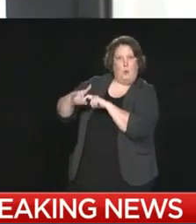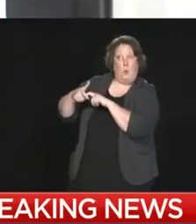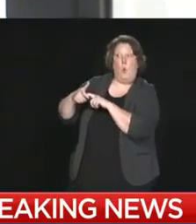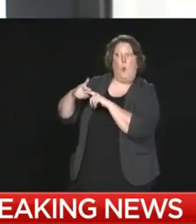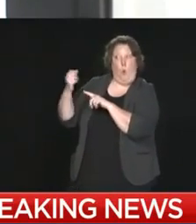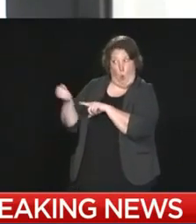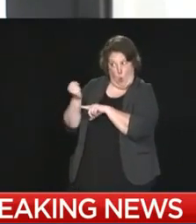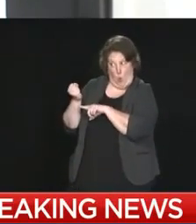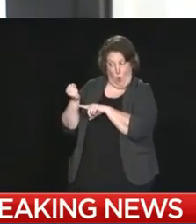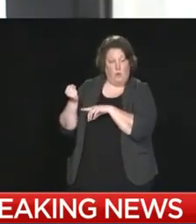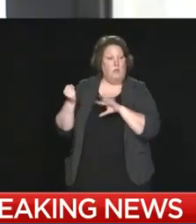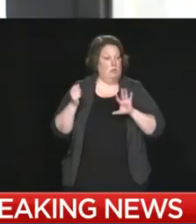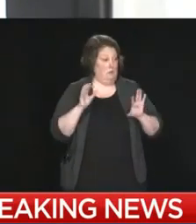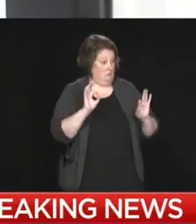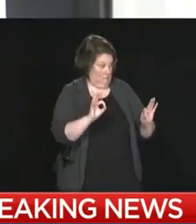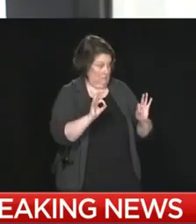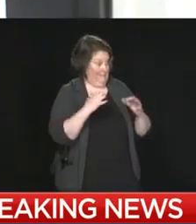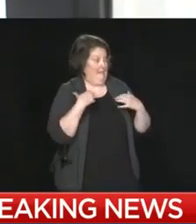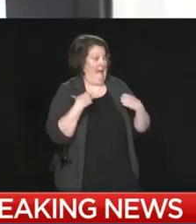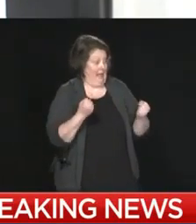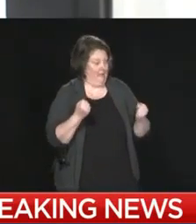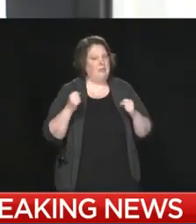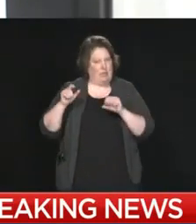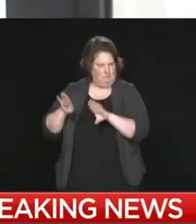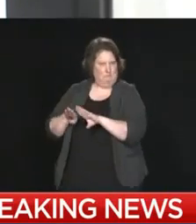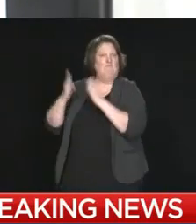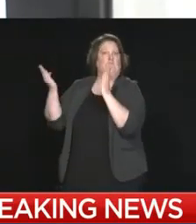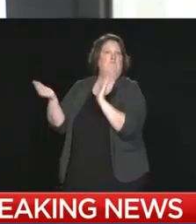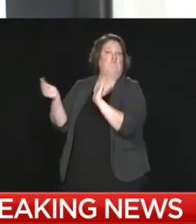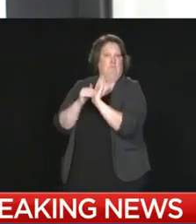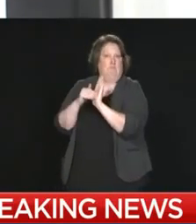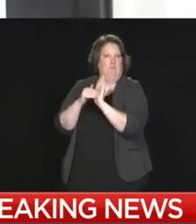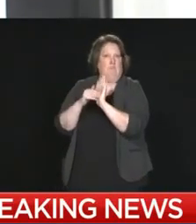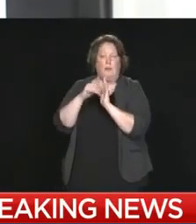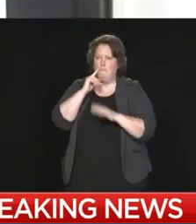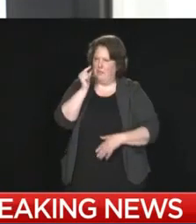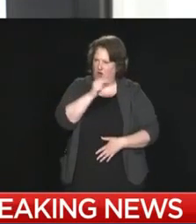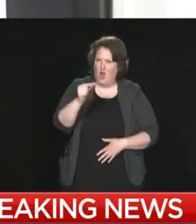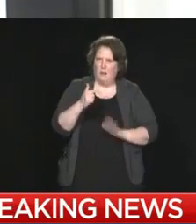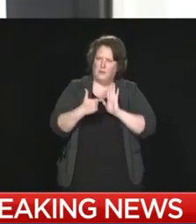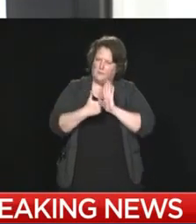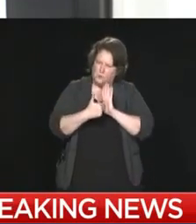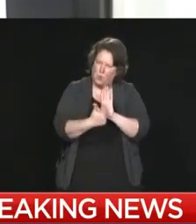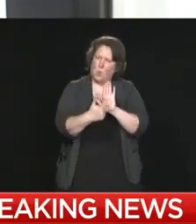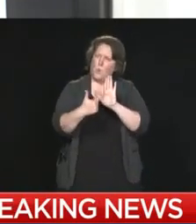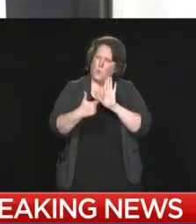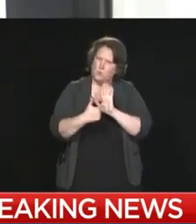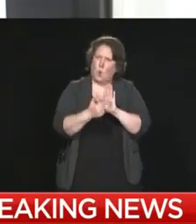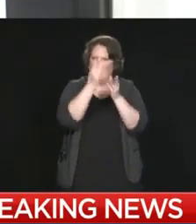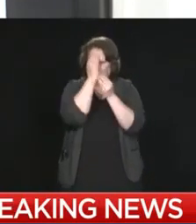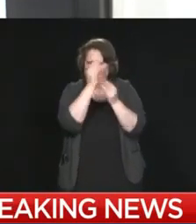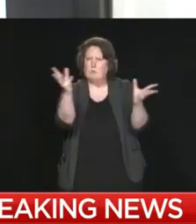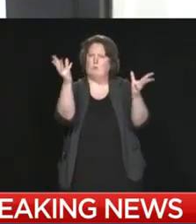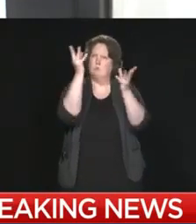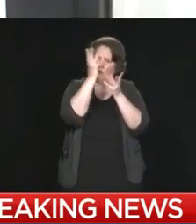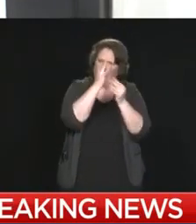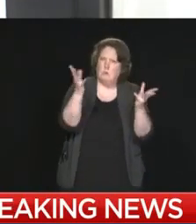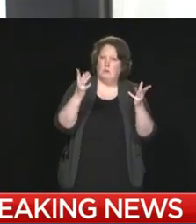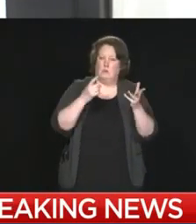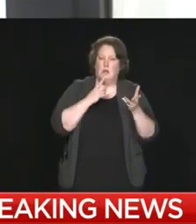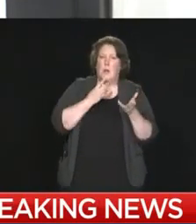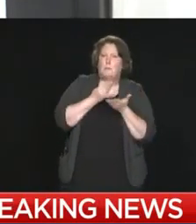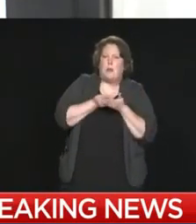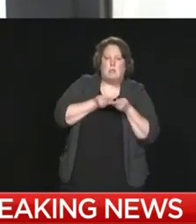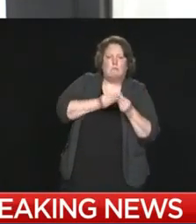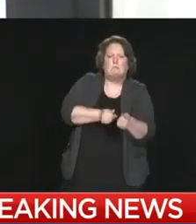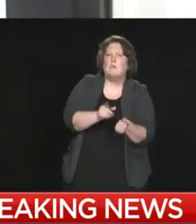as the opportunity arose. We have been absolutely transparent every step of the way about these investments we're making